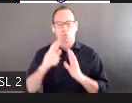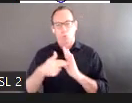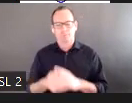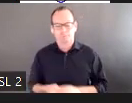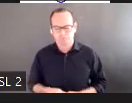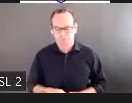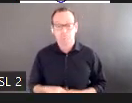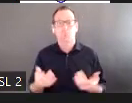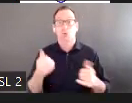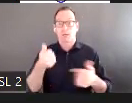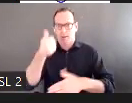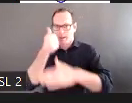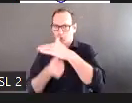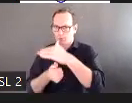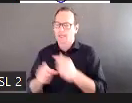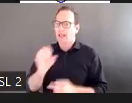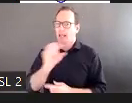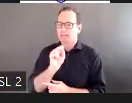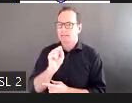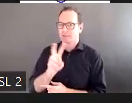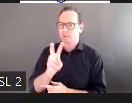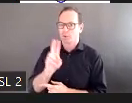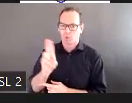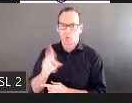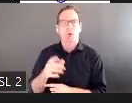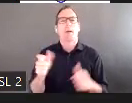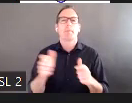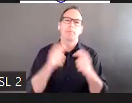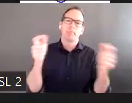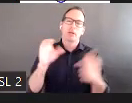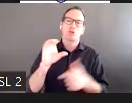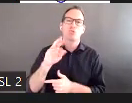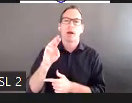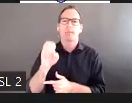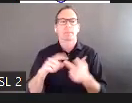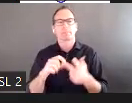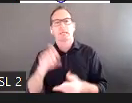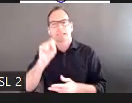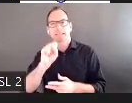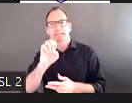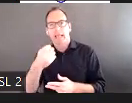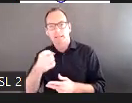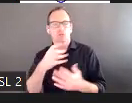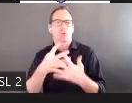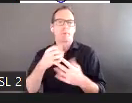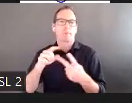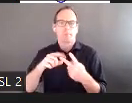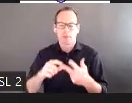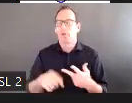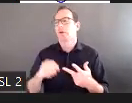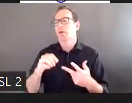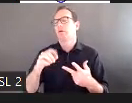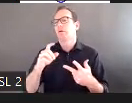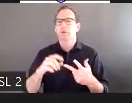Special Victims Unit, which is our major crimes, sex crimes investigations, and our human trafficking unit, as well as our Senior